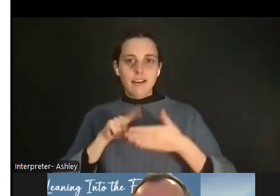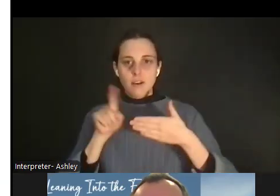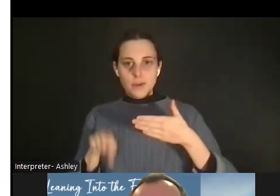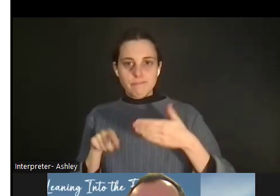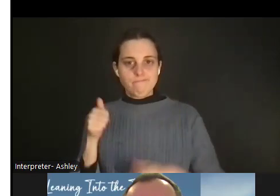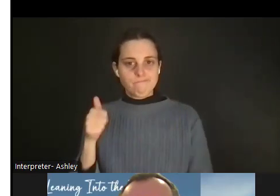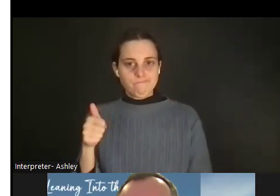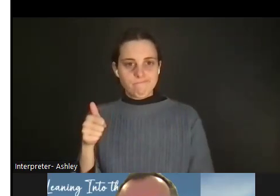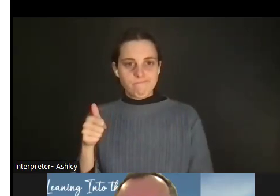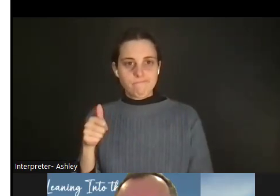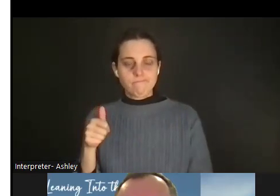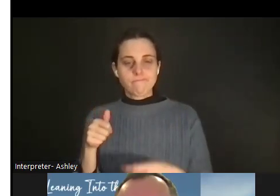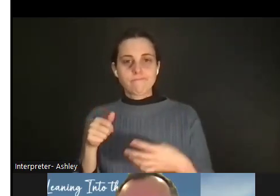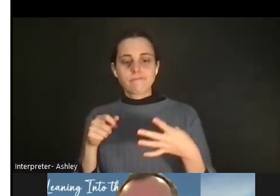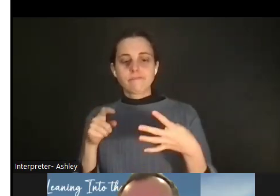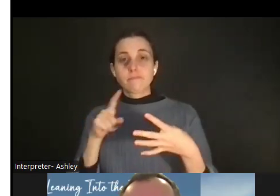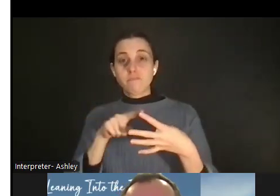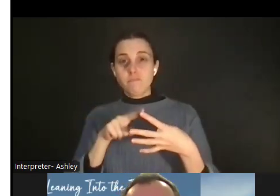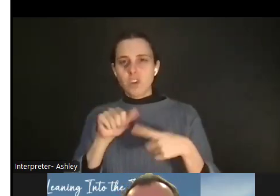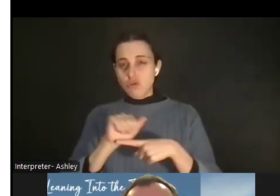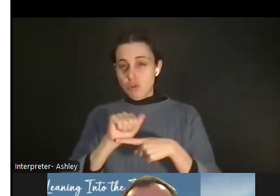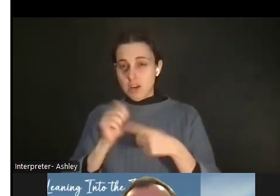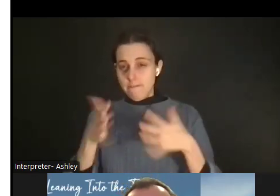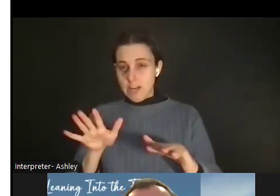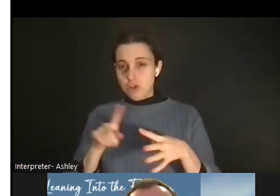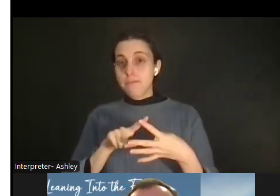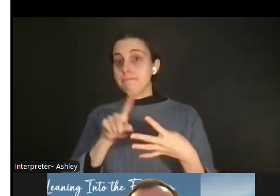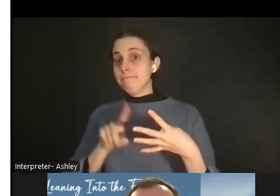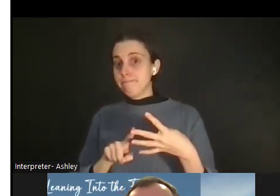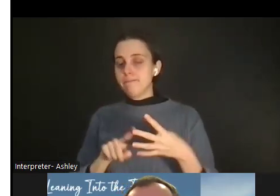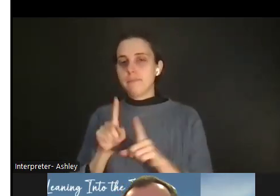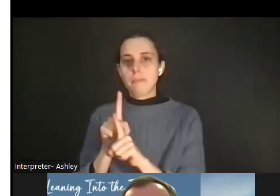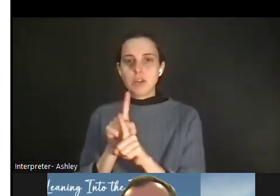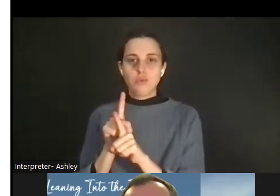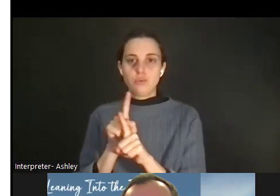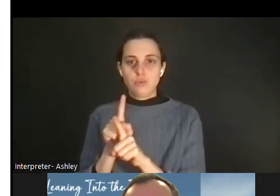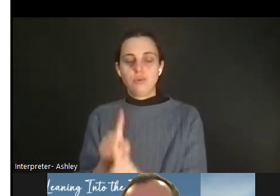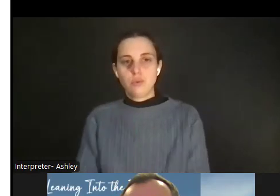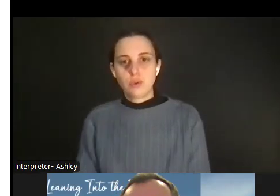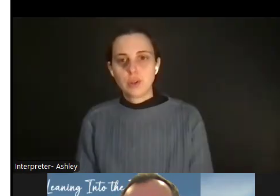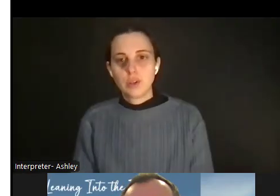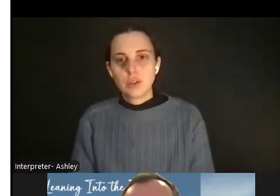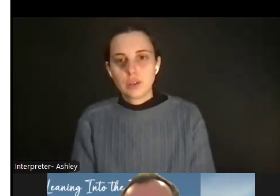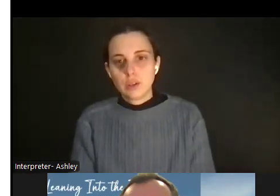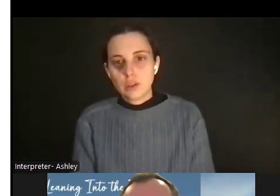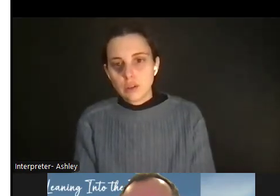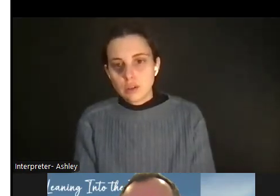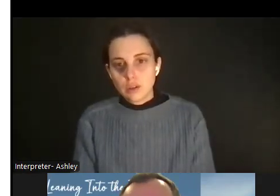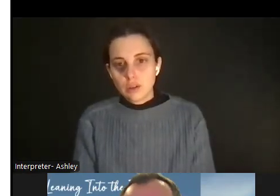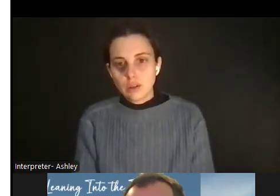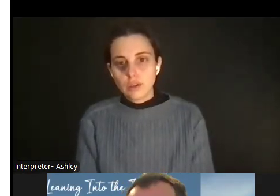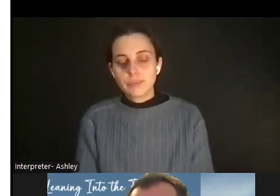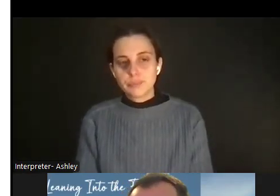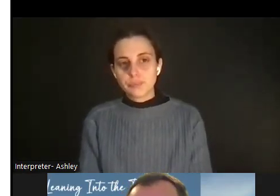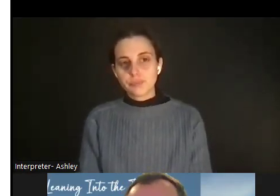The second one, so we've seen train now. Let's look at the second input that we focused on, and this input is our